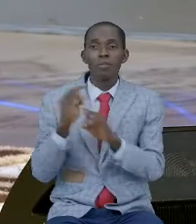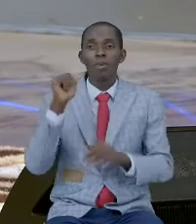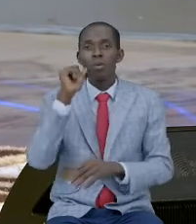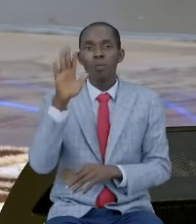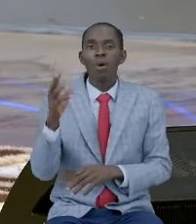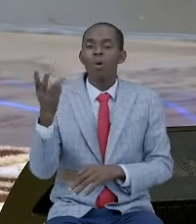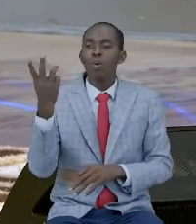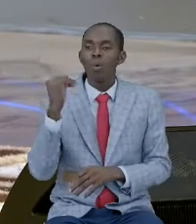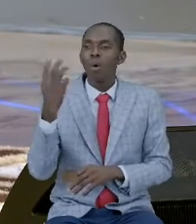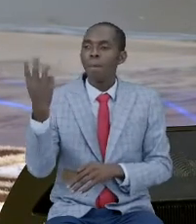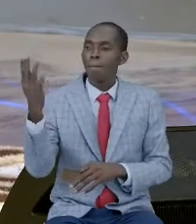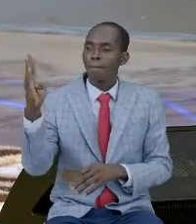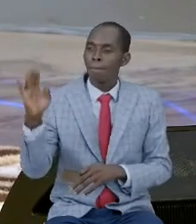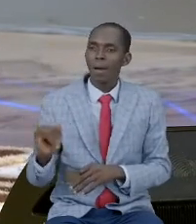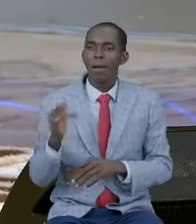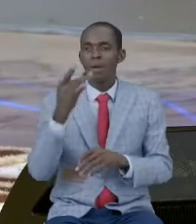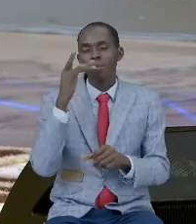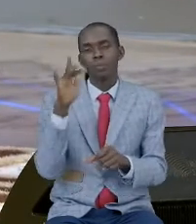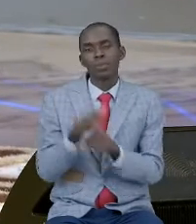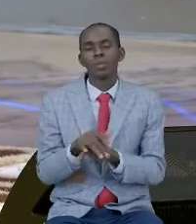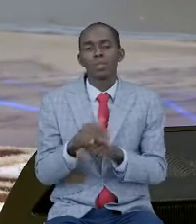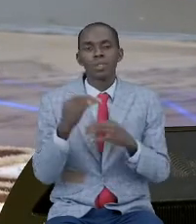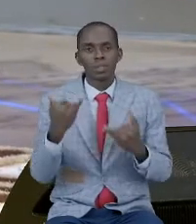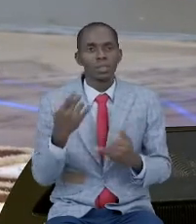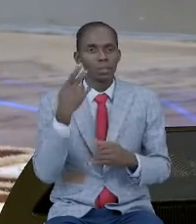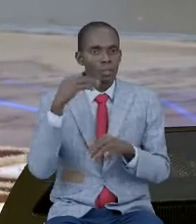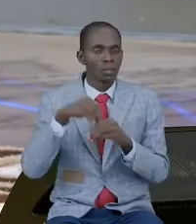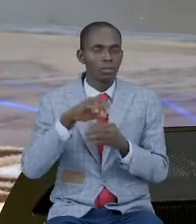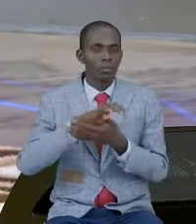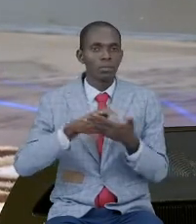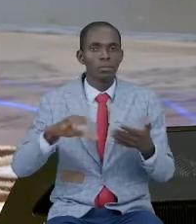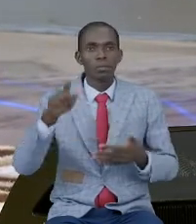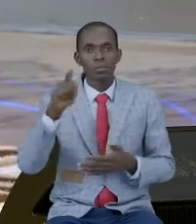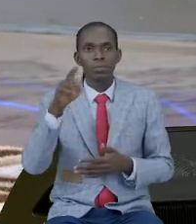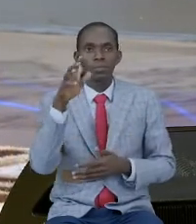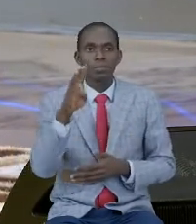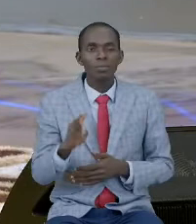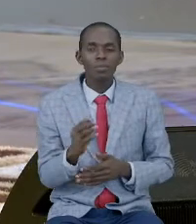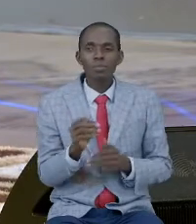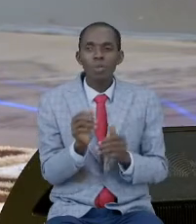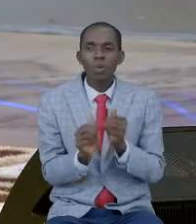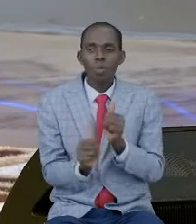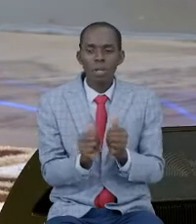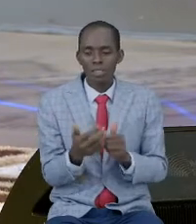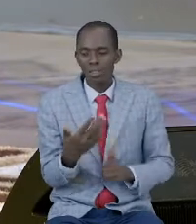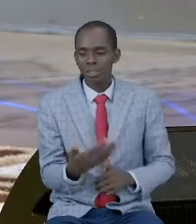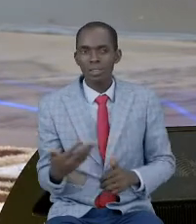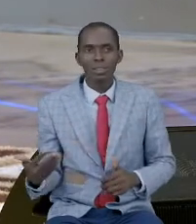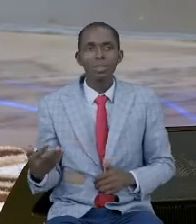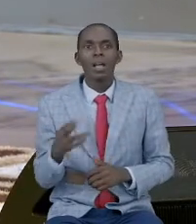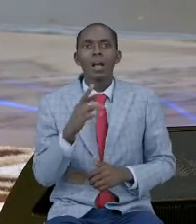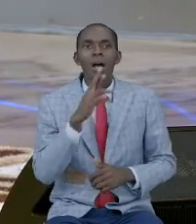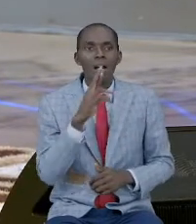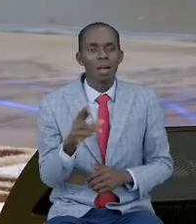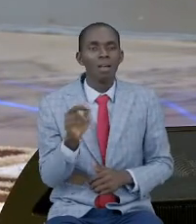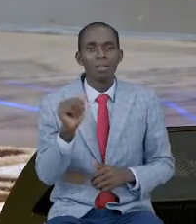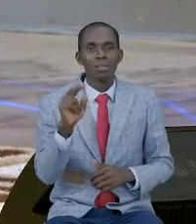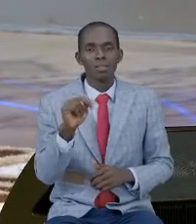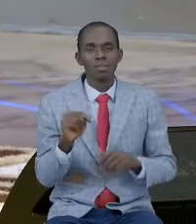by promise. Then in verse 24, which things are an allegory,